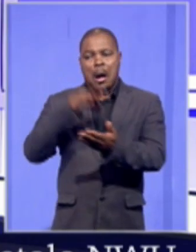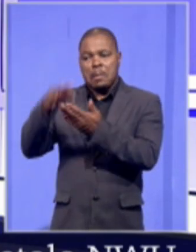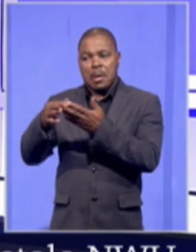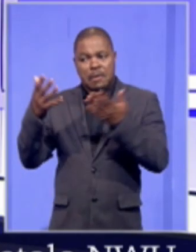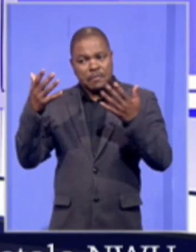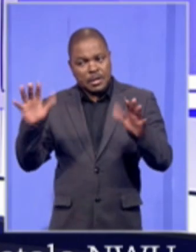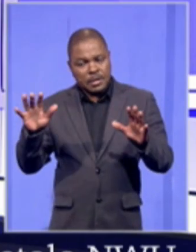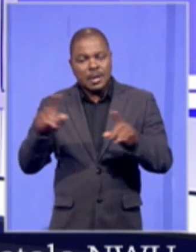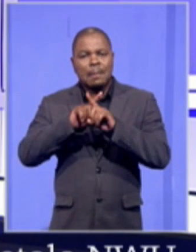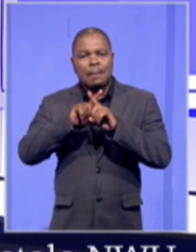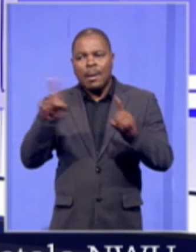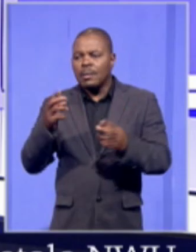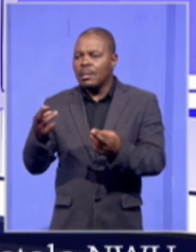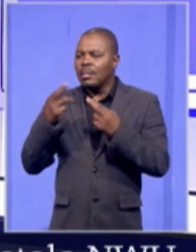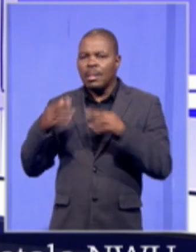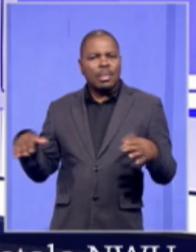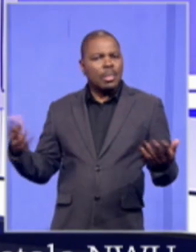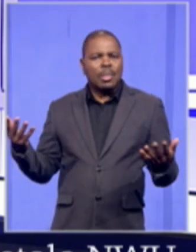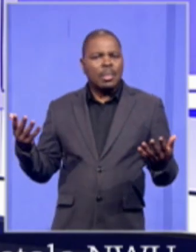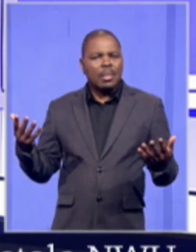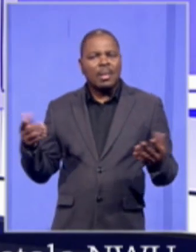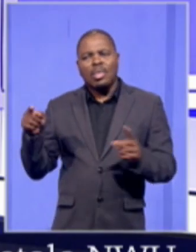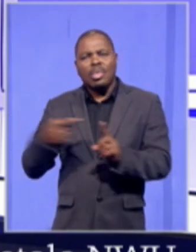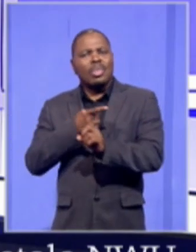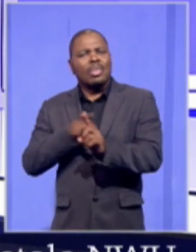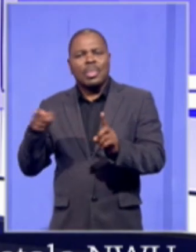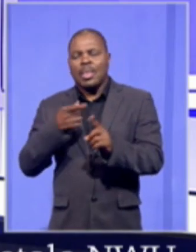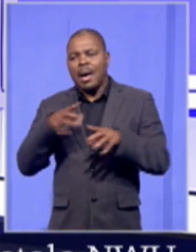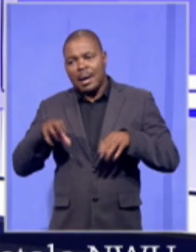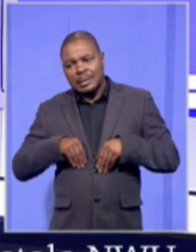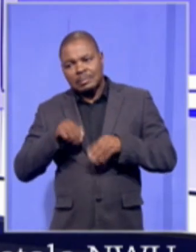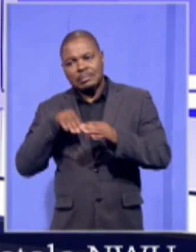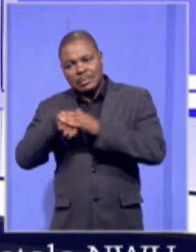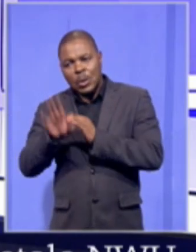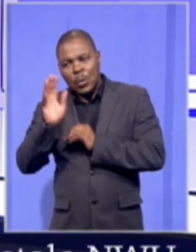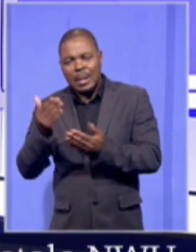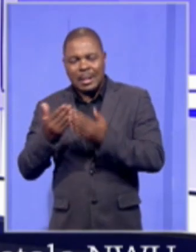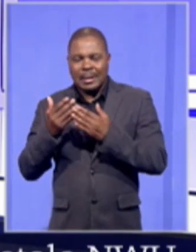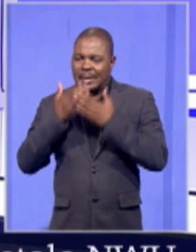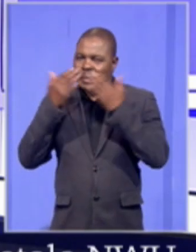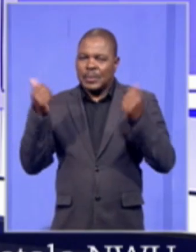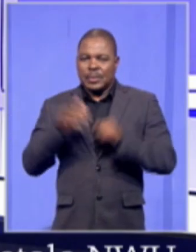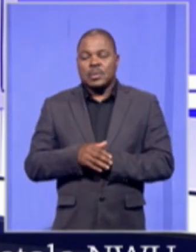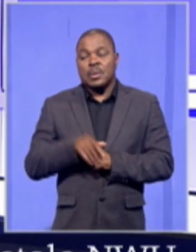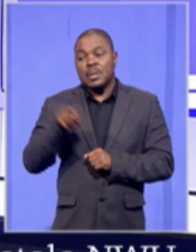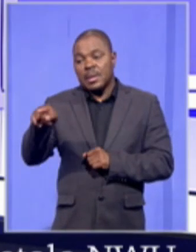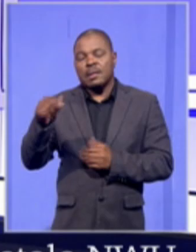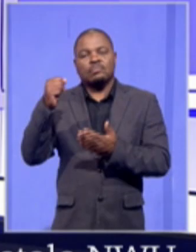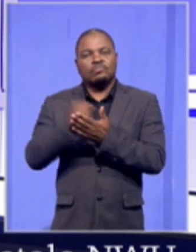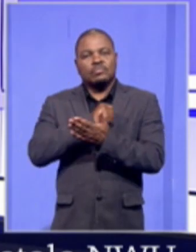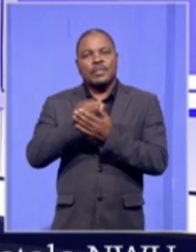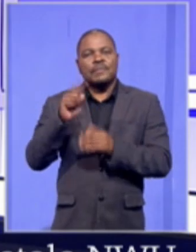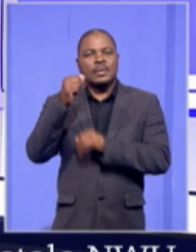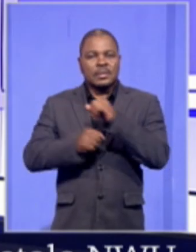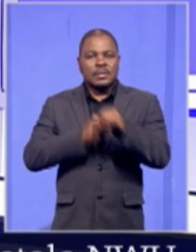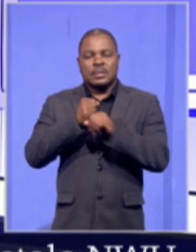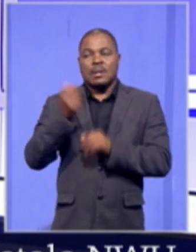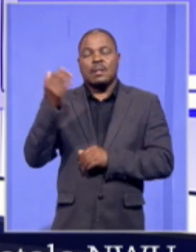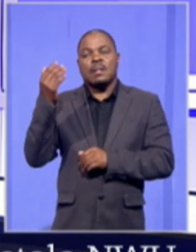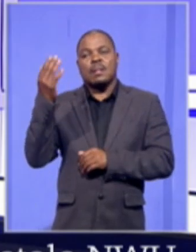ge ba dikgopelo tša bona tša go ithuta universiting yeo di amogetšwe go ba bjang. Campus e thomile ka boingwadišo jwa baithuti ba ngwaga wa mathomo bekeng